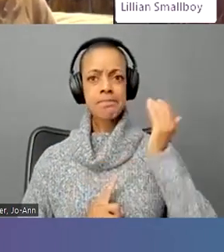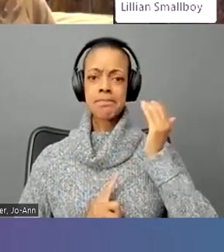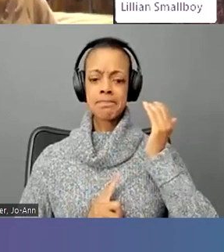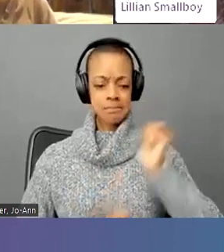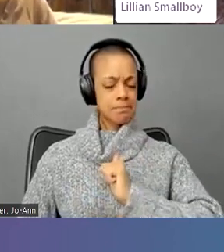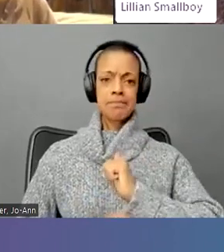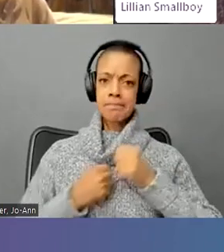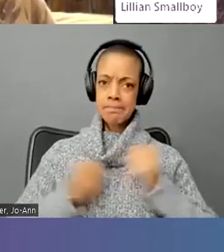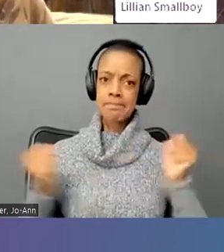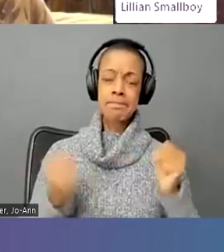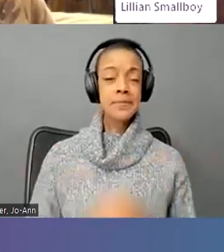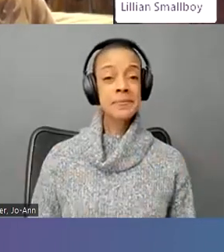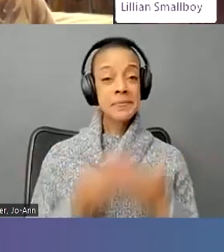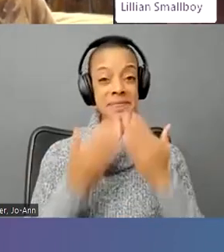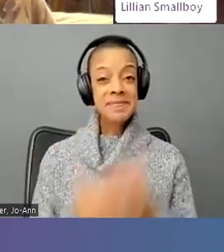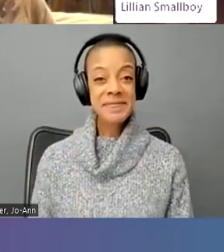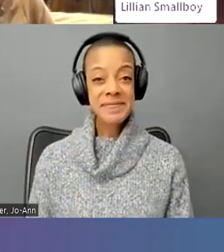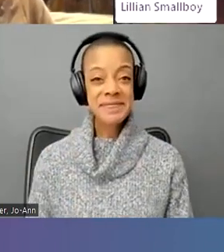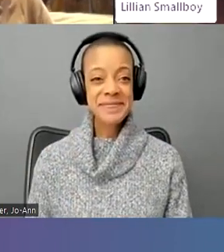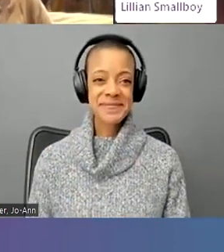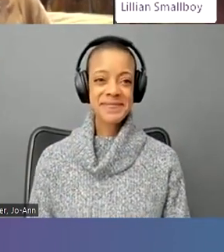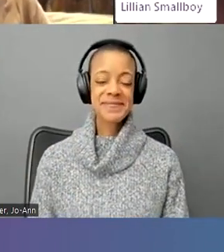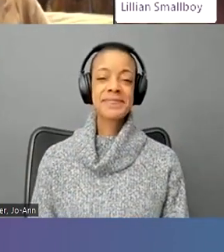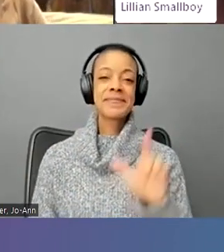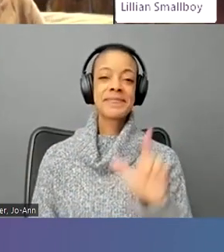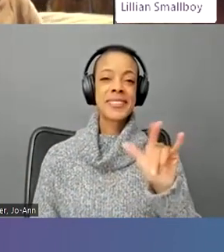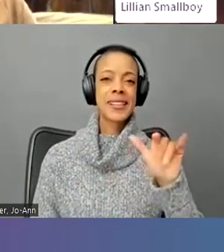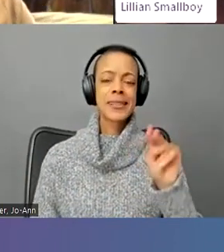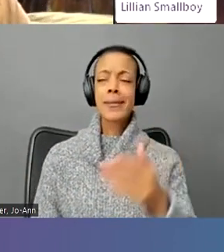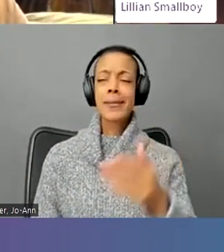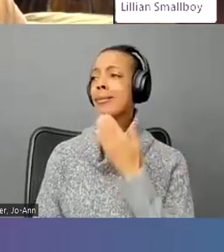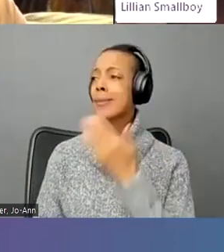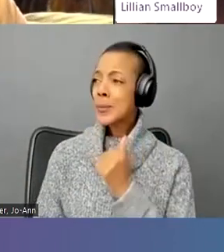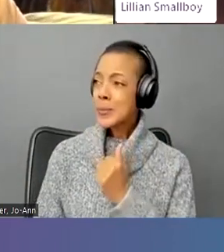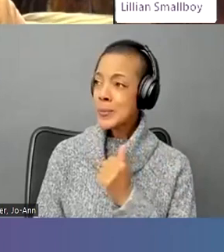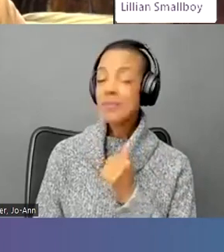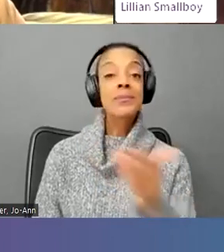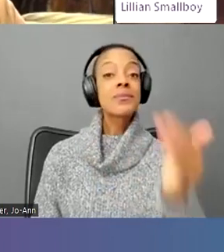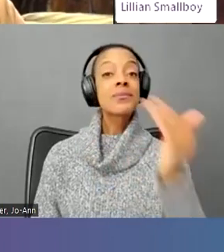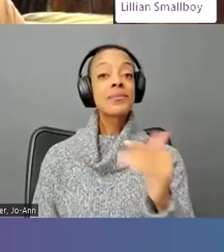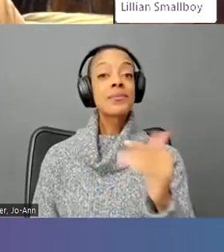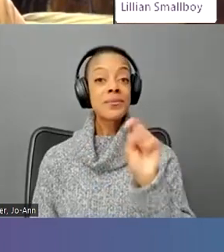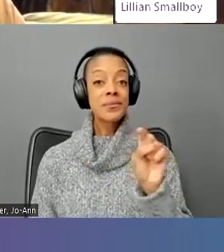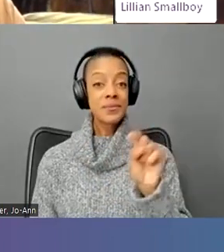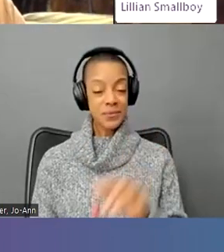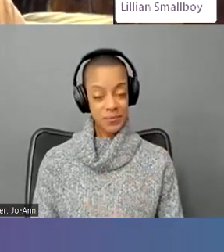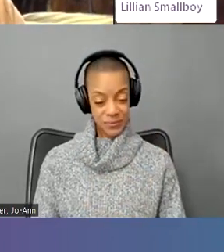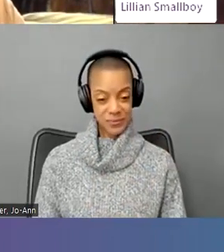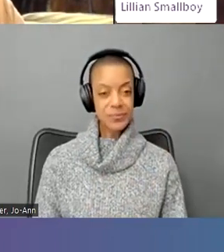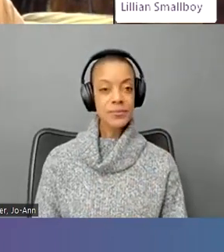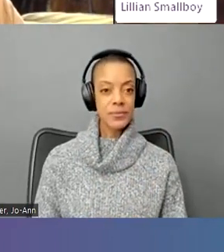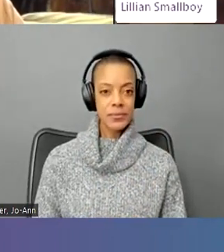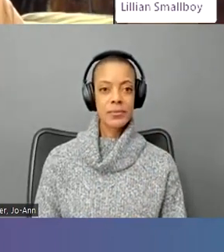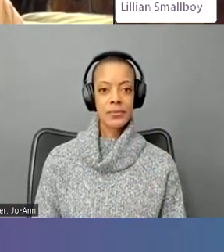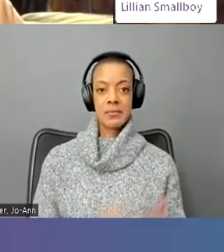Now. Miigwech, Norma. Okay, so our next question is, I'm just going to